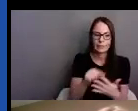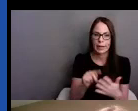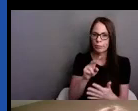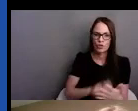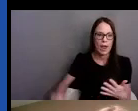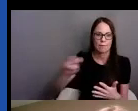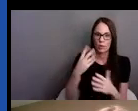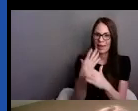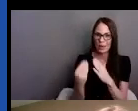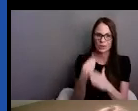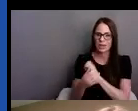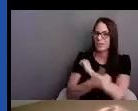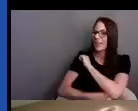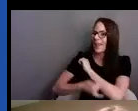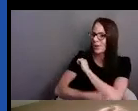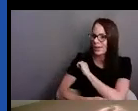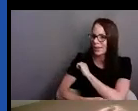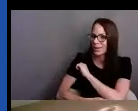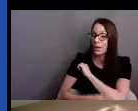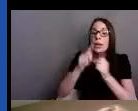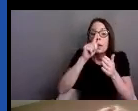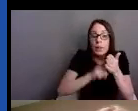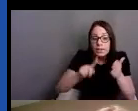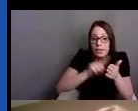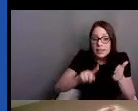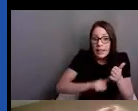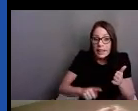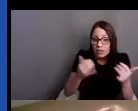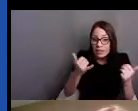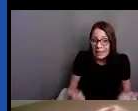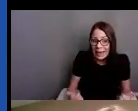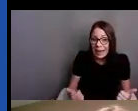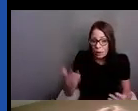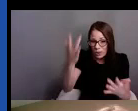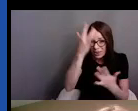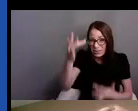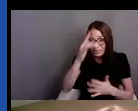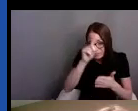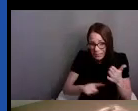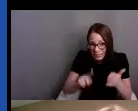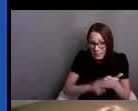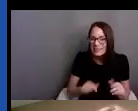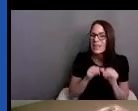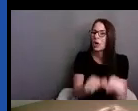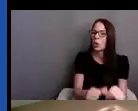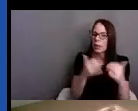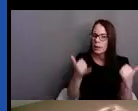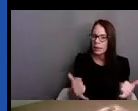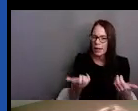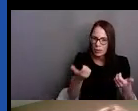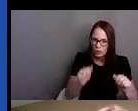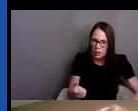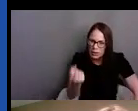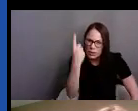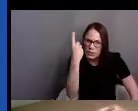county. The investigation, the EPI investigation is really still ongoing at this point to try and understand other risk factors and the connections that